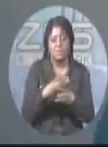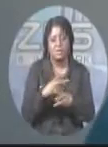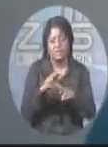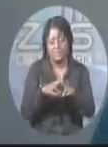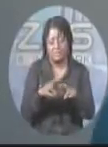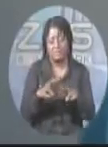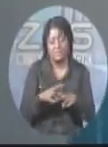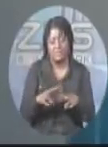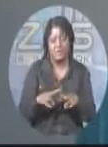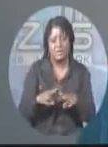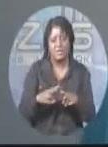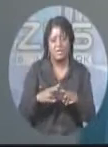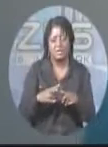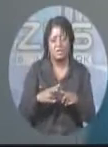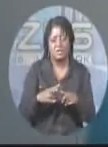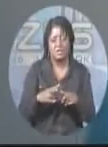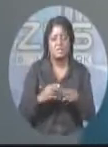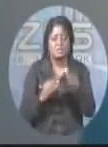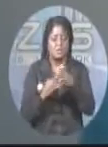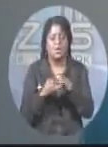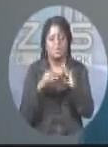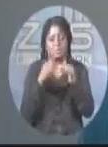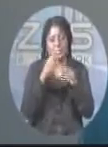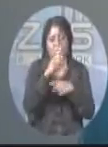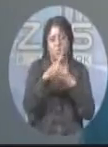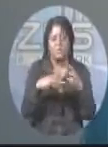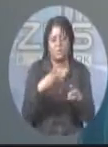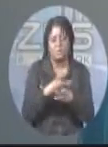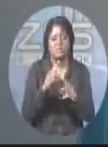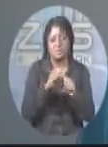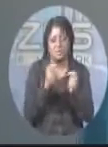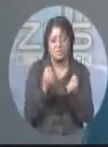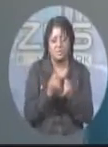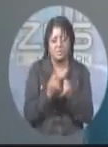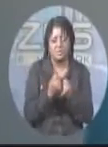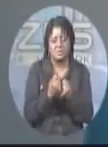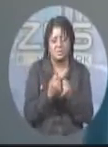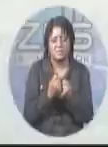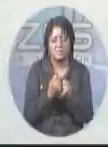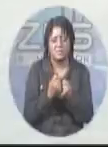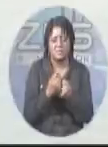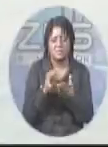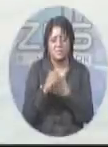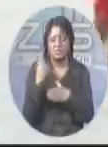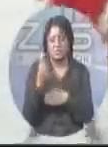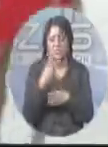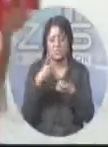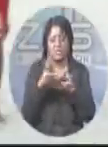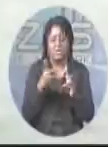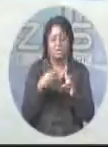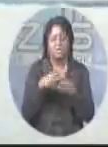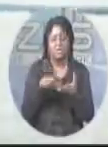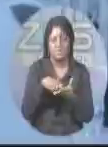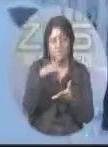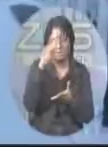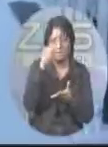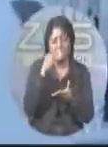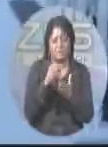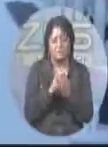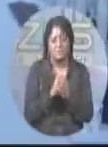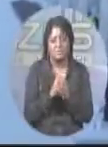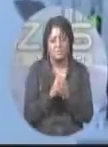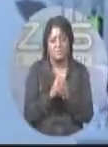Brazil, Switzerland. So only that way is possible ground. Only that way is impossible learn. No? The weather is good,